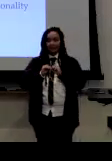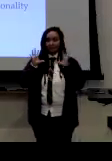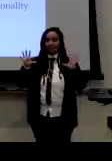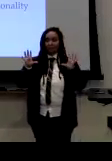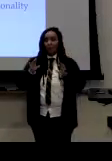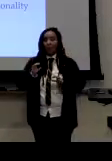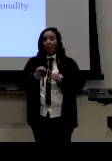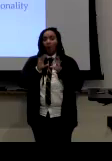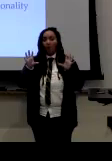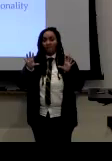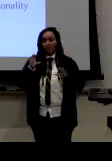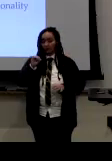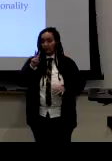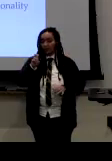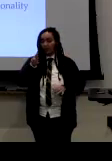I.